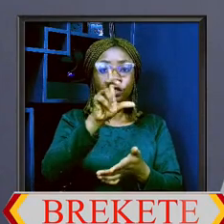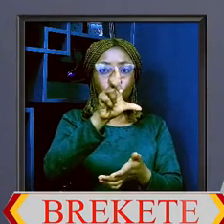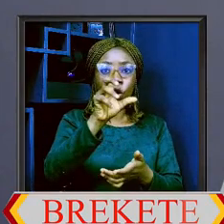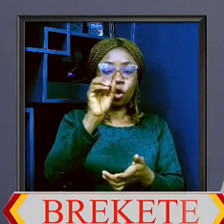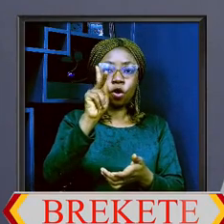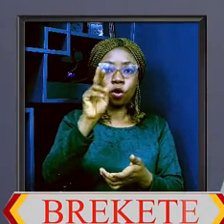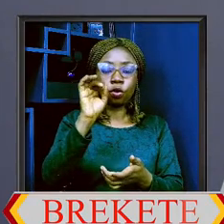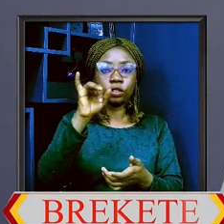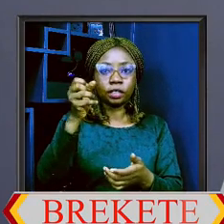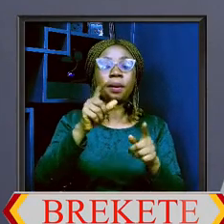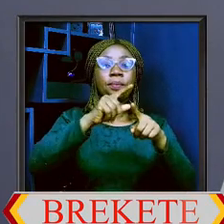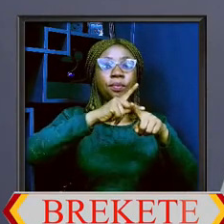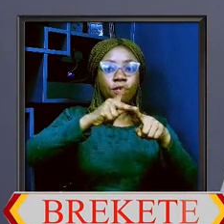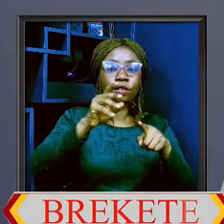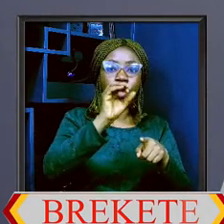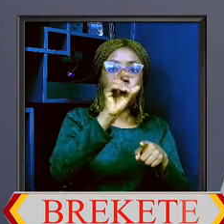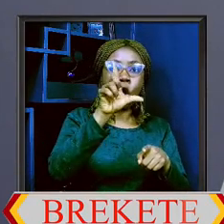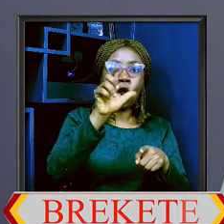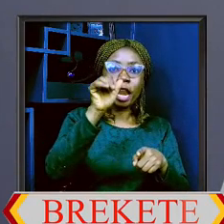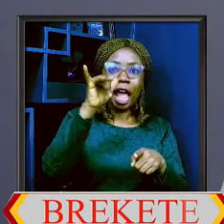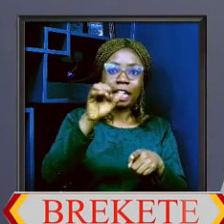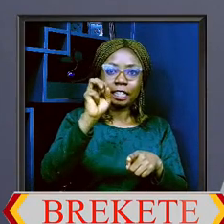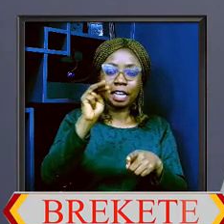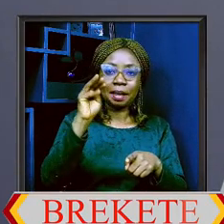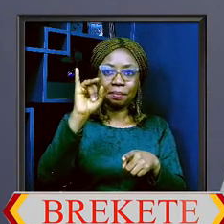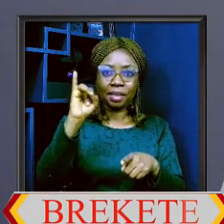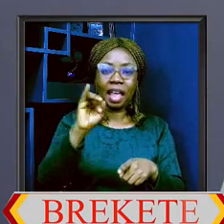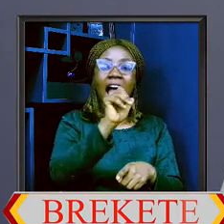professor aliim